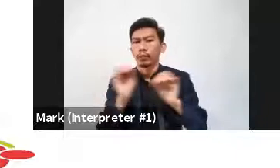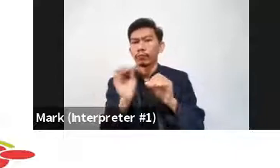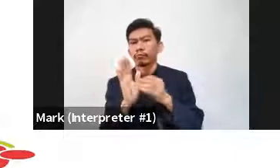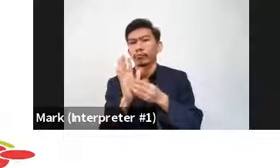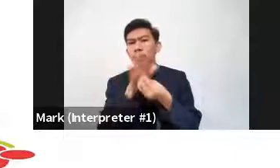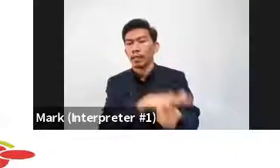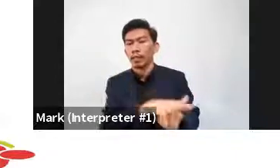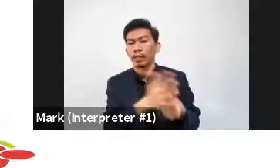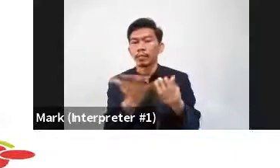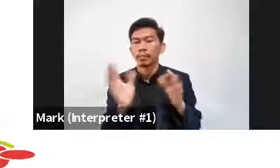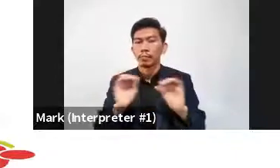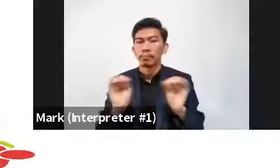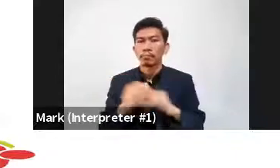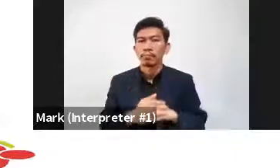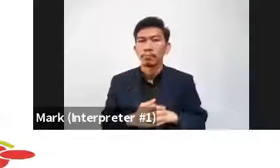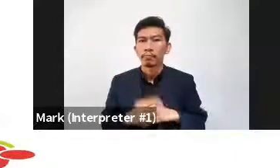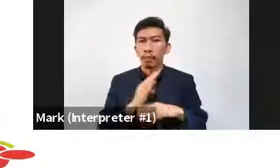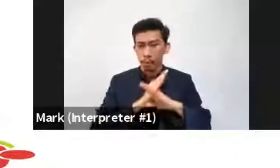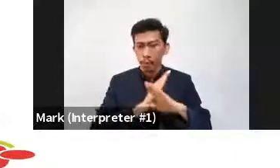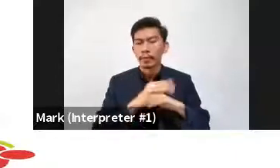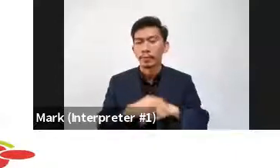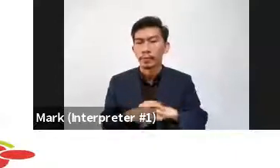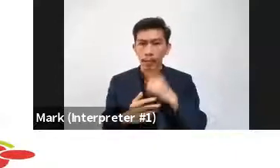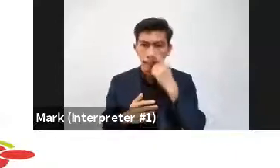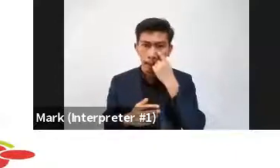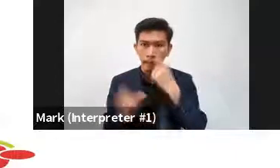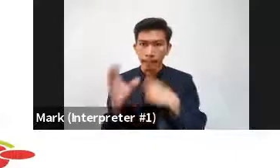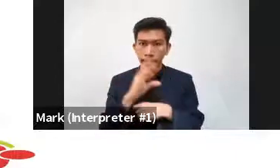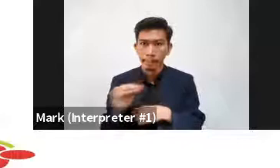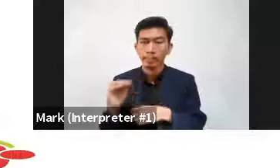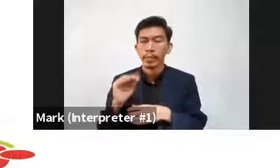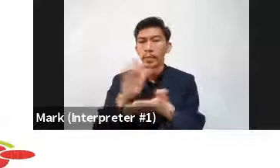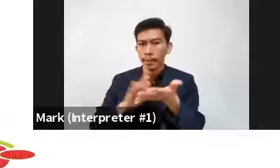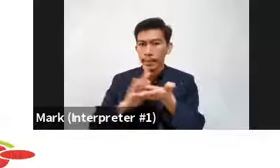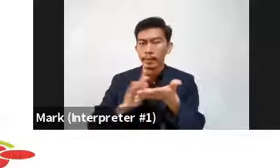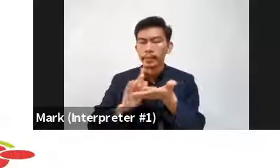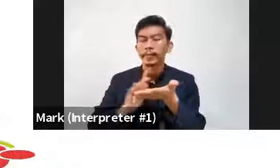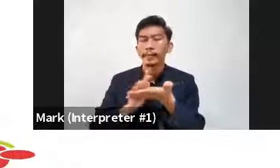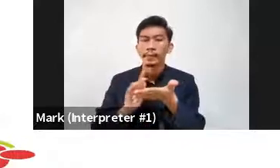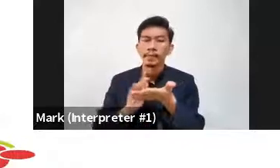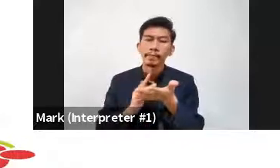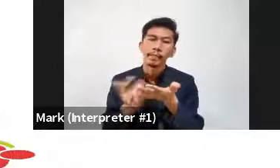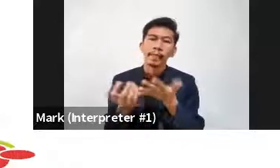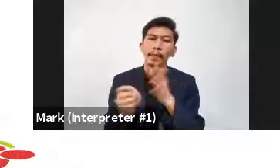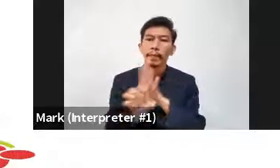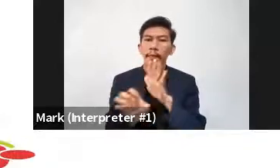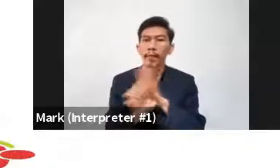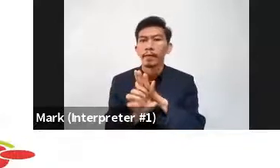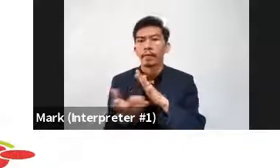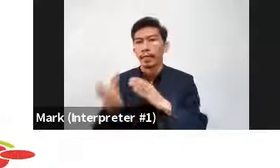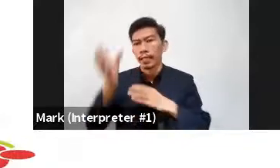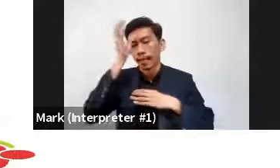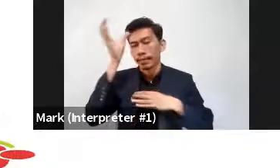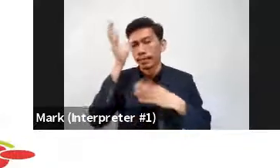Essential medicines, let's say all medicines, let's say pertaining to cancer